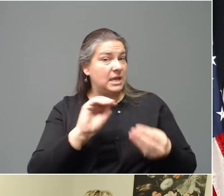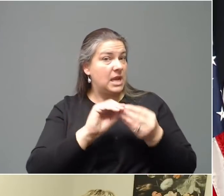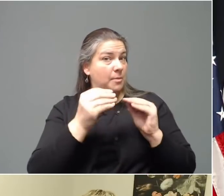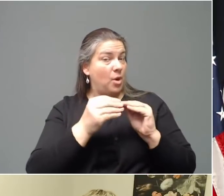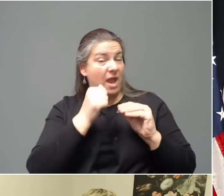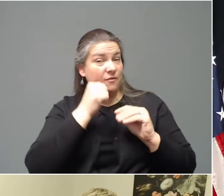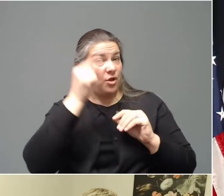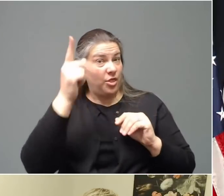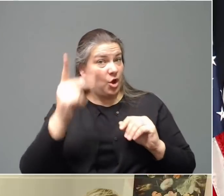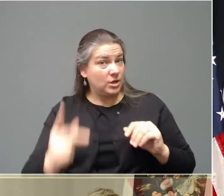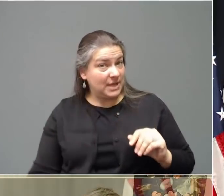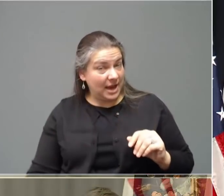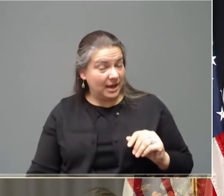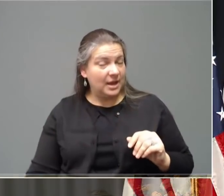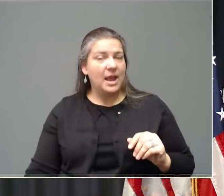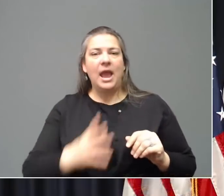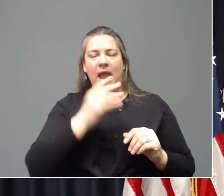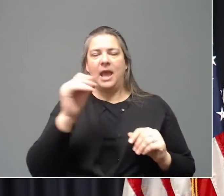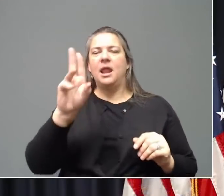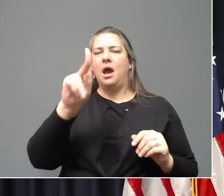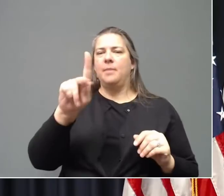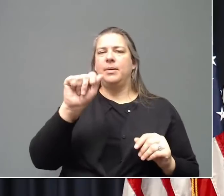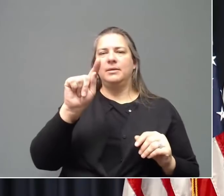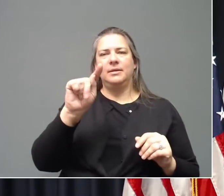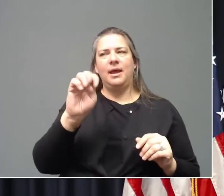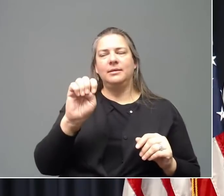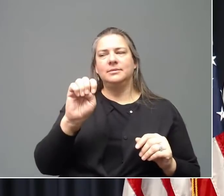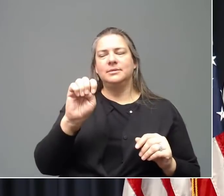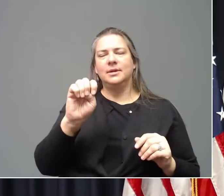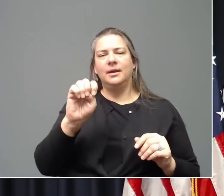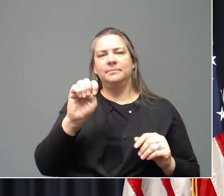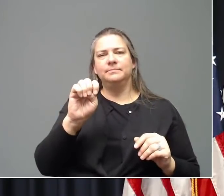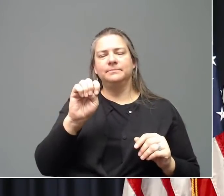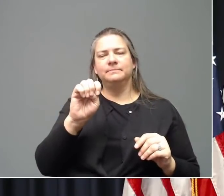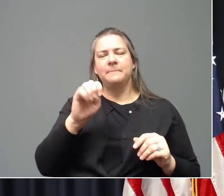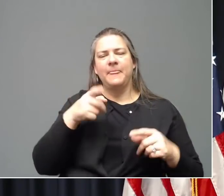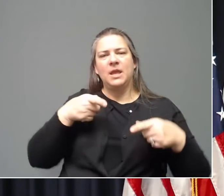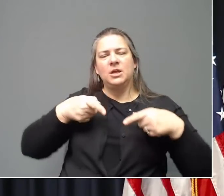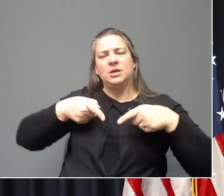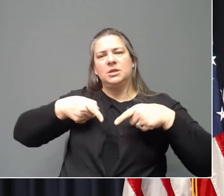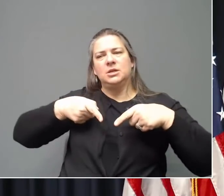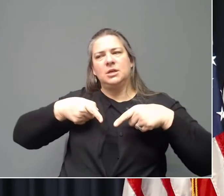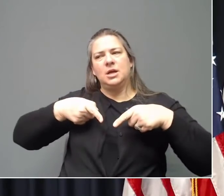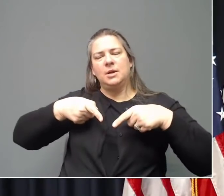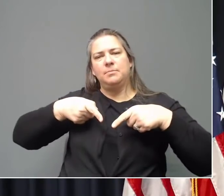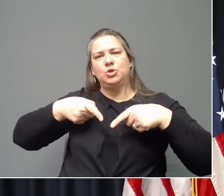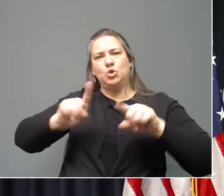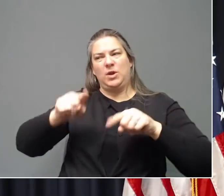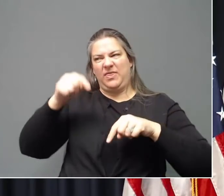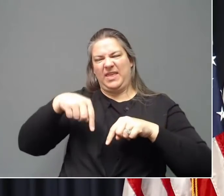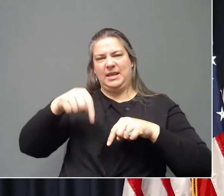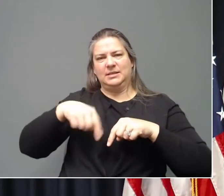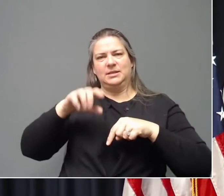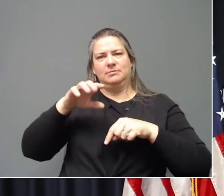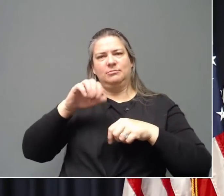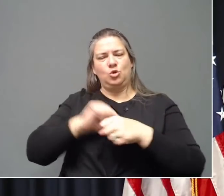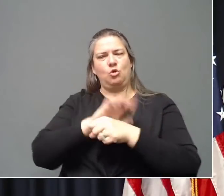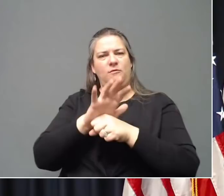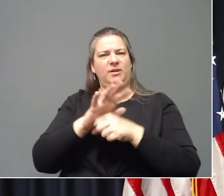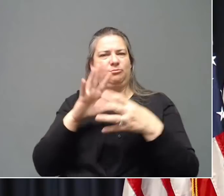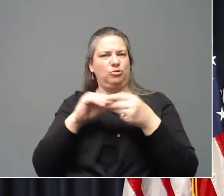also an update that we'll present during these briefings. Larry Smith